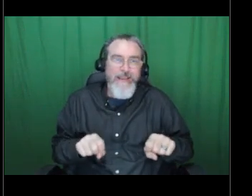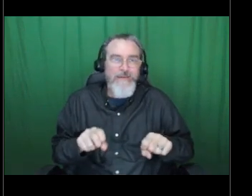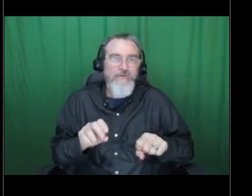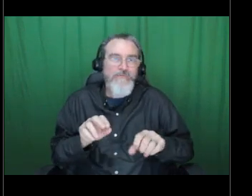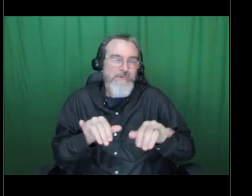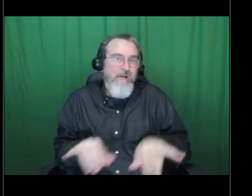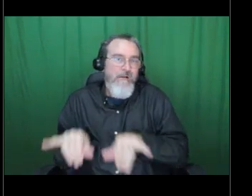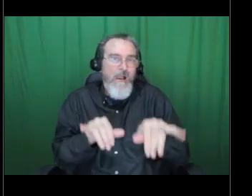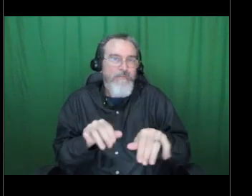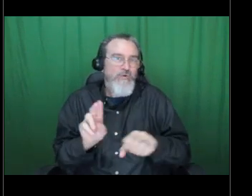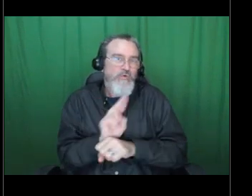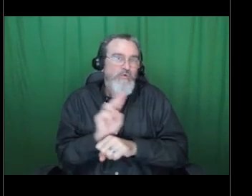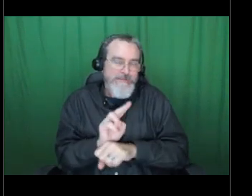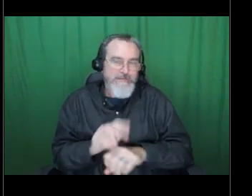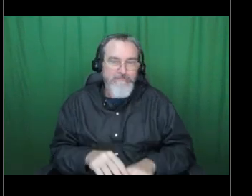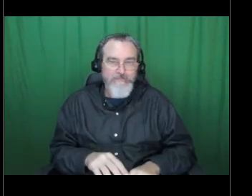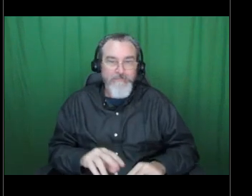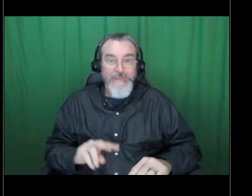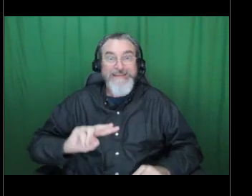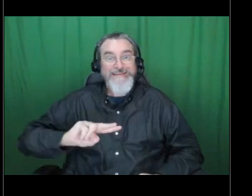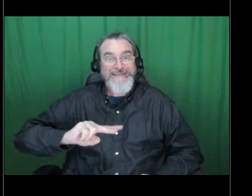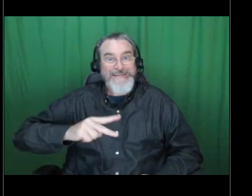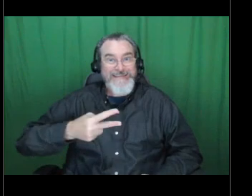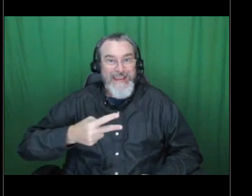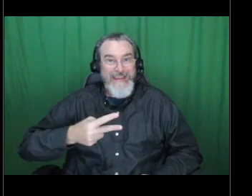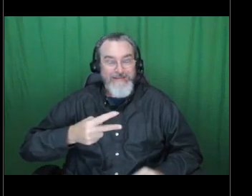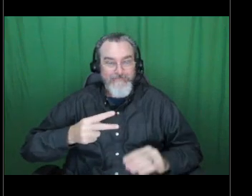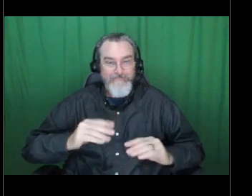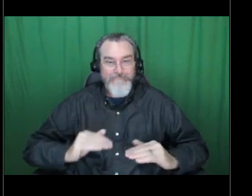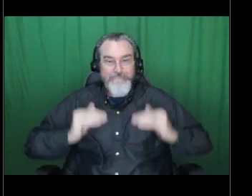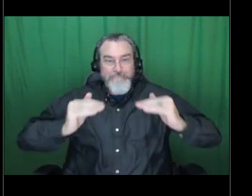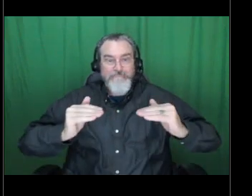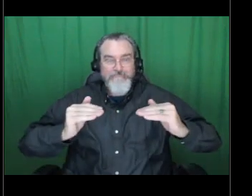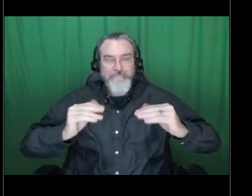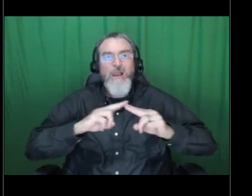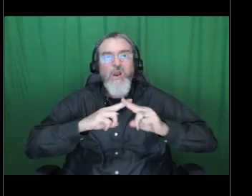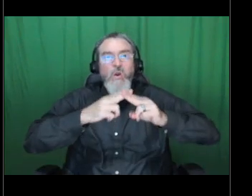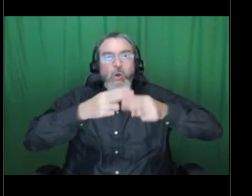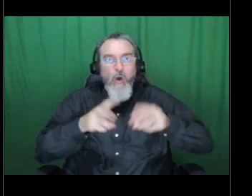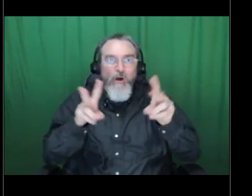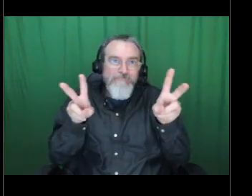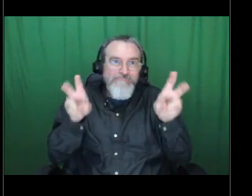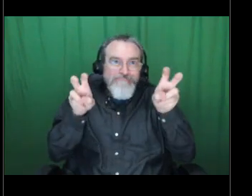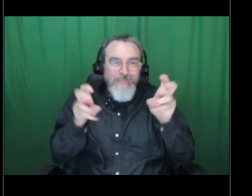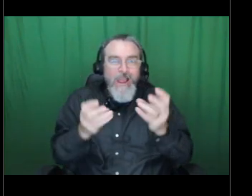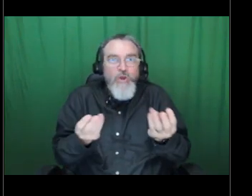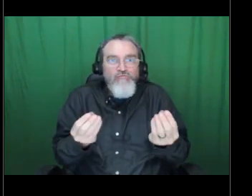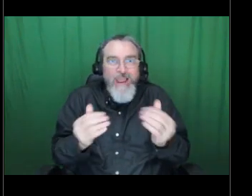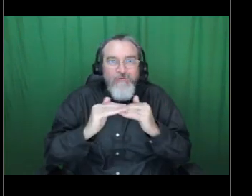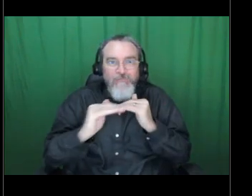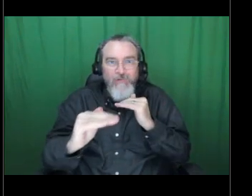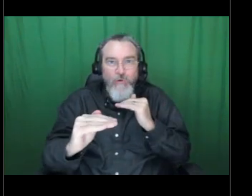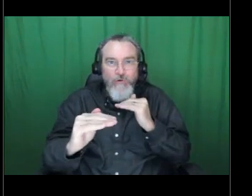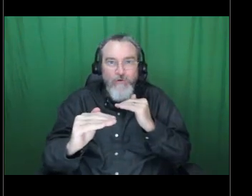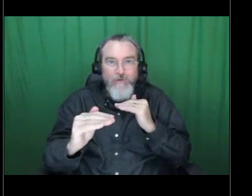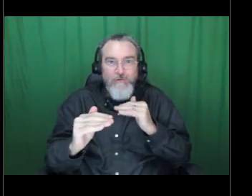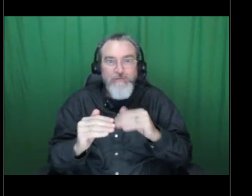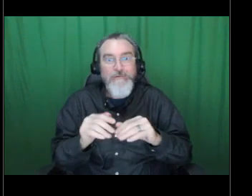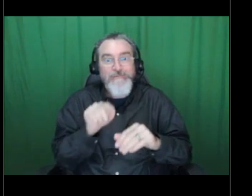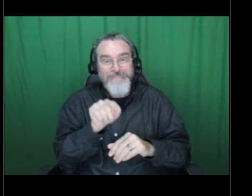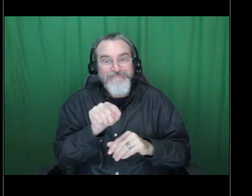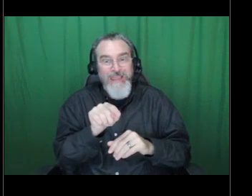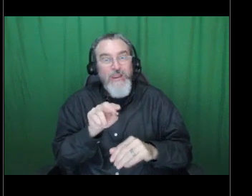second floor is considered the ground floor, and the units on that floor are covered